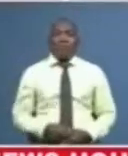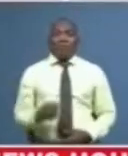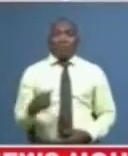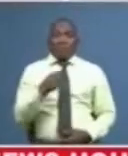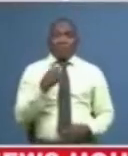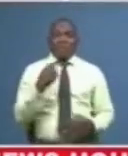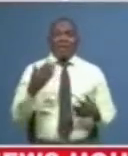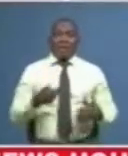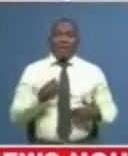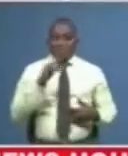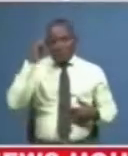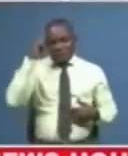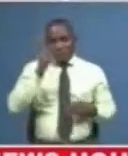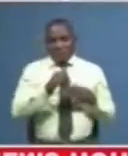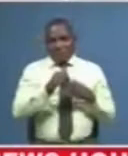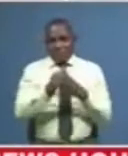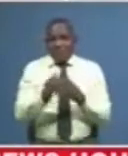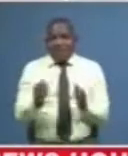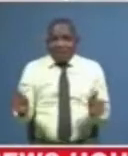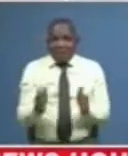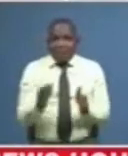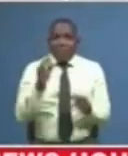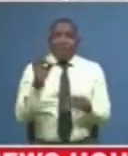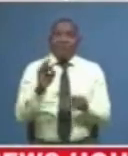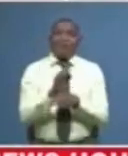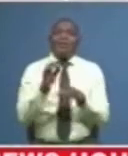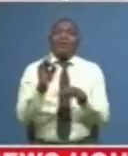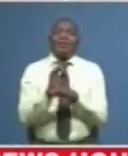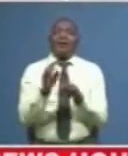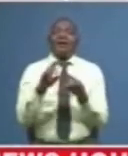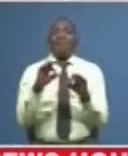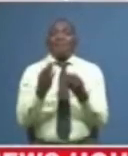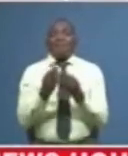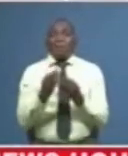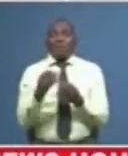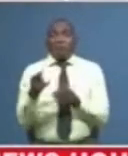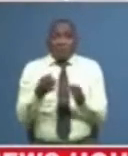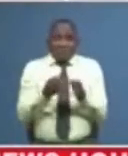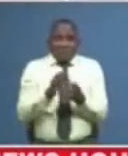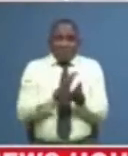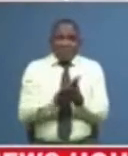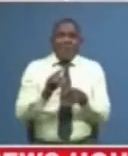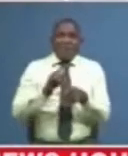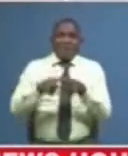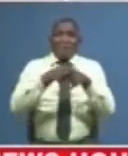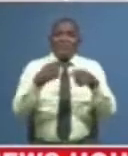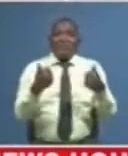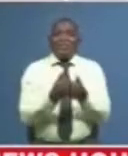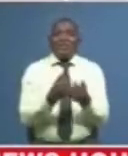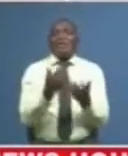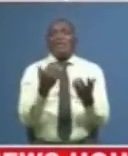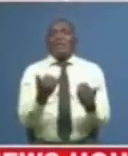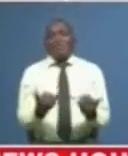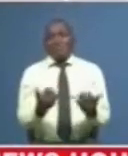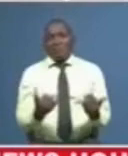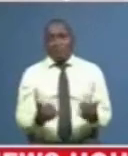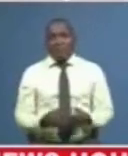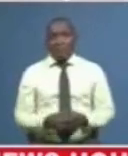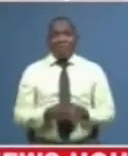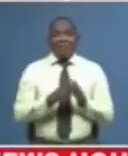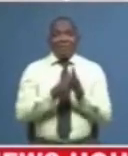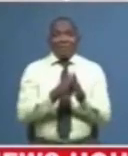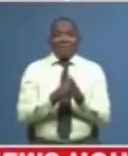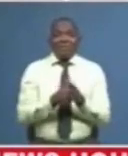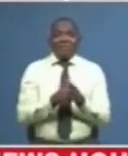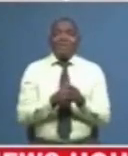your guidance and encouragement under the 1D1F, but we would like to shed a light on a couple of challenges we are currently facing, such as